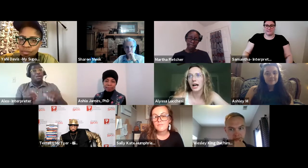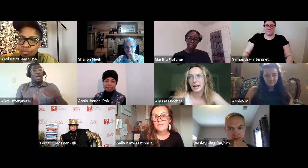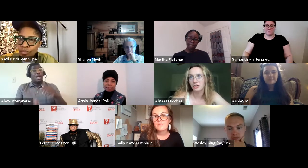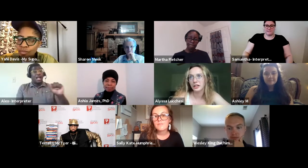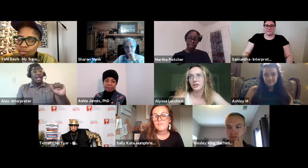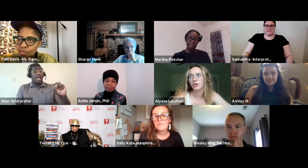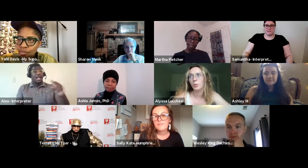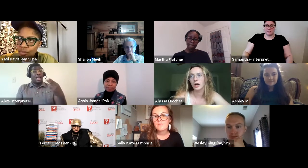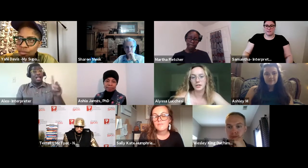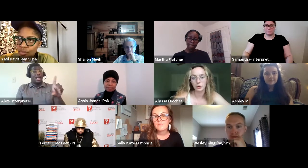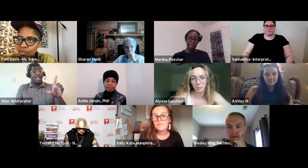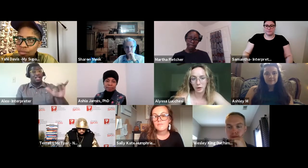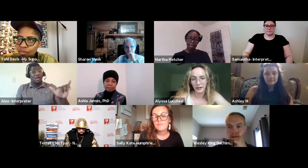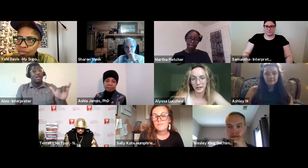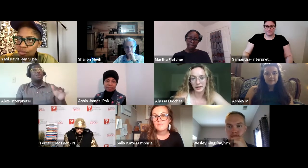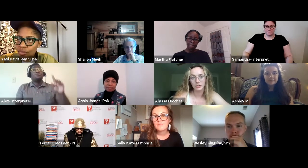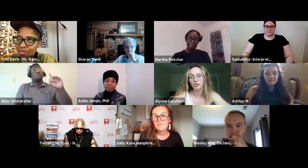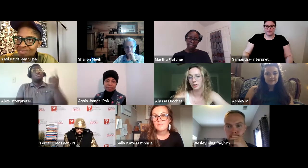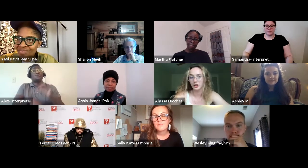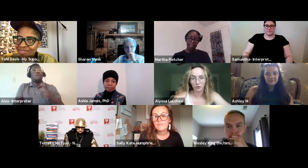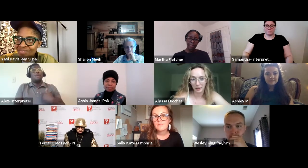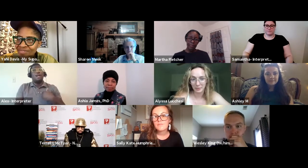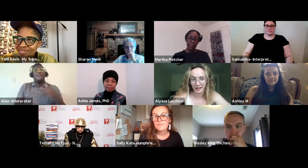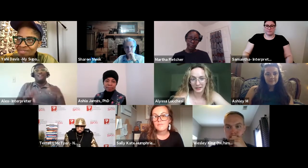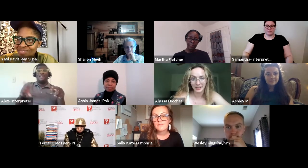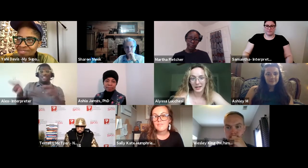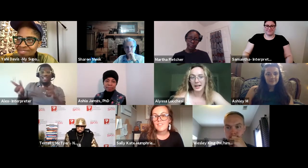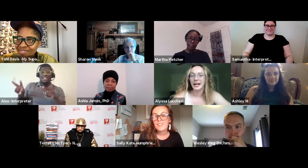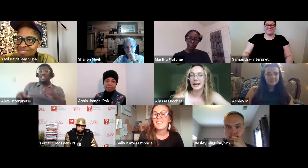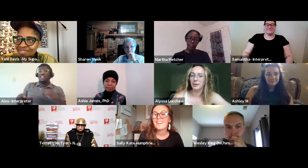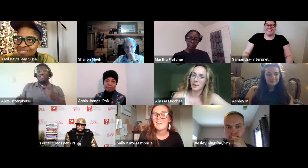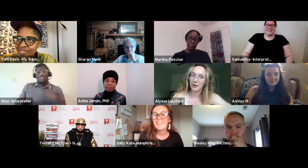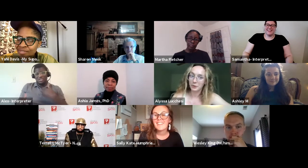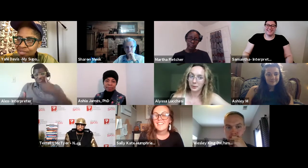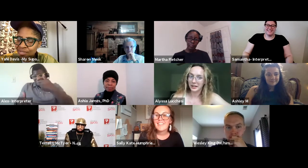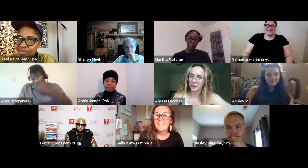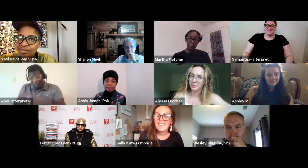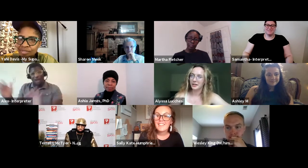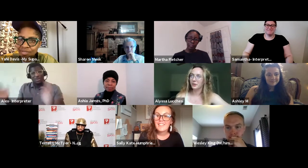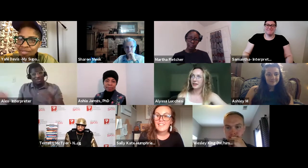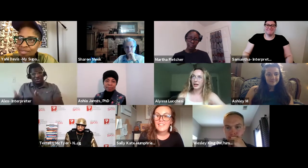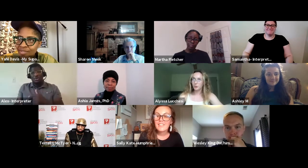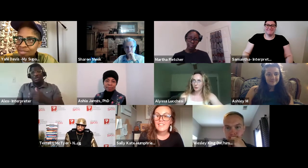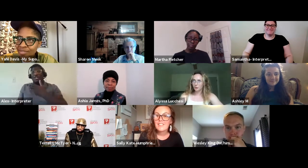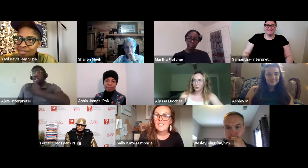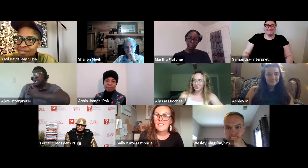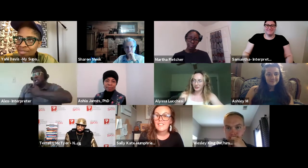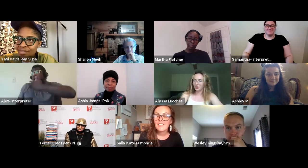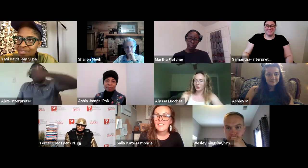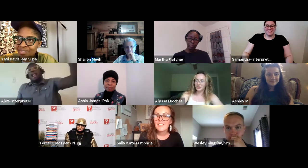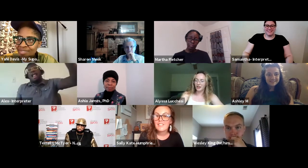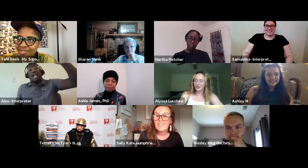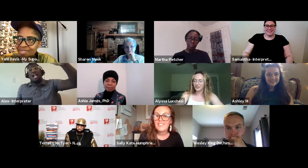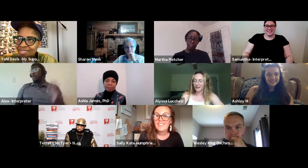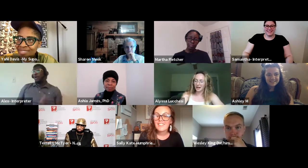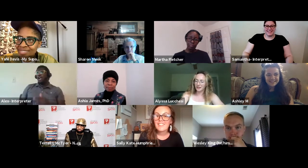saw Ashley, she walked into a party and she started screaming. And I remember I was ready to go to bed. So I thought, "Oh, who is this